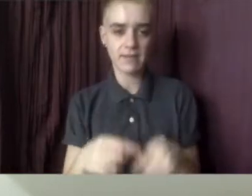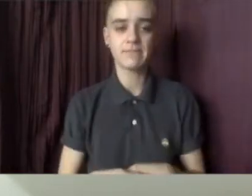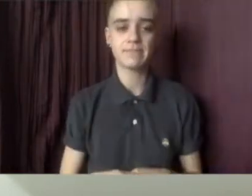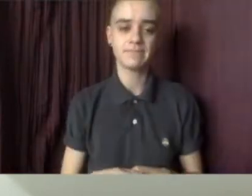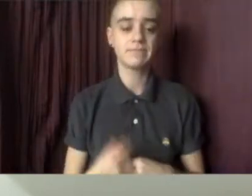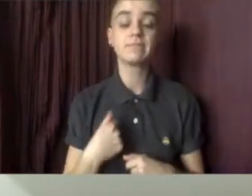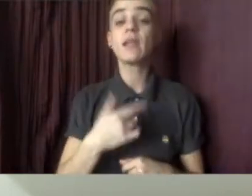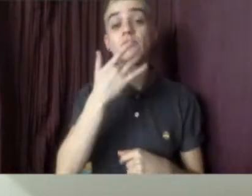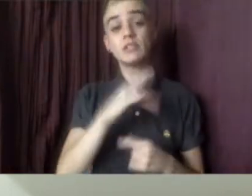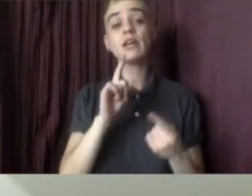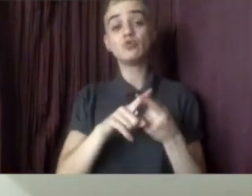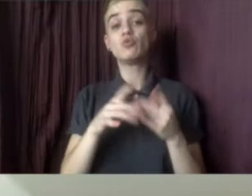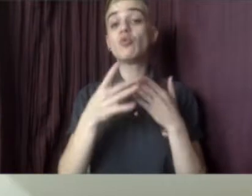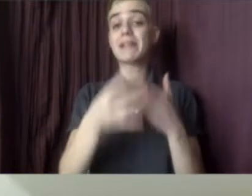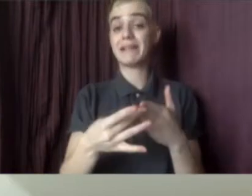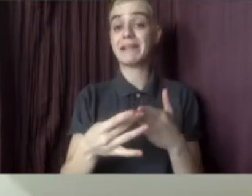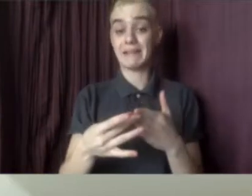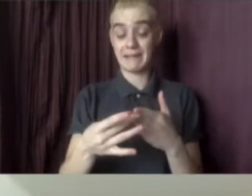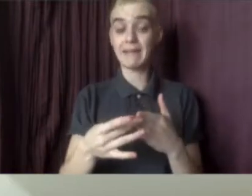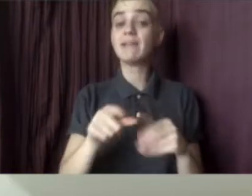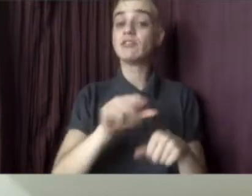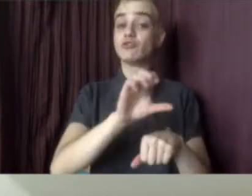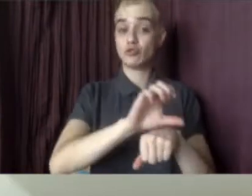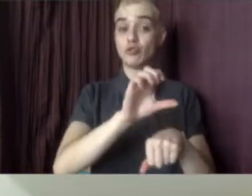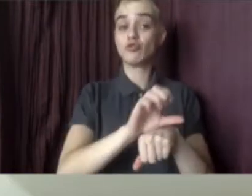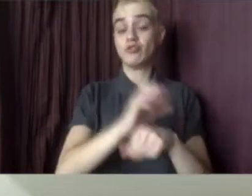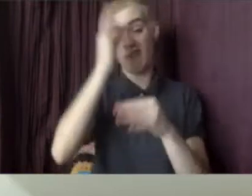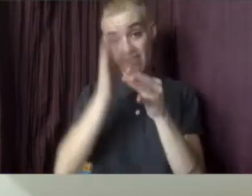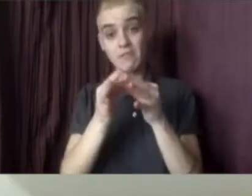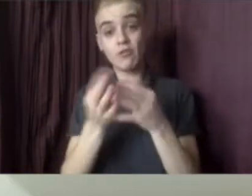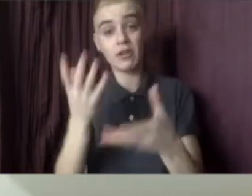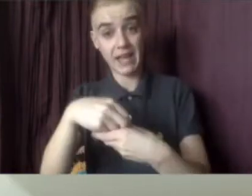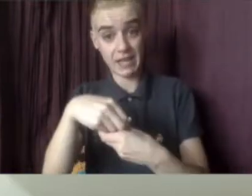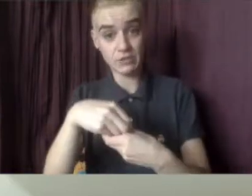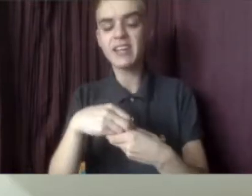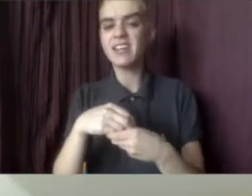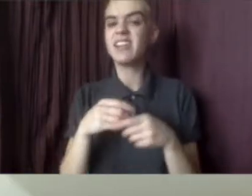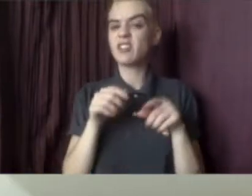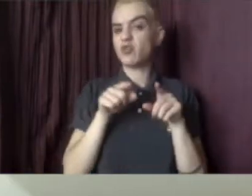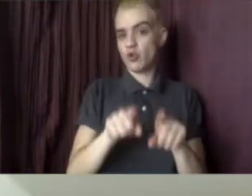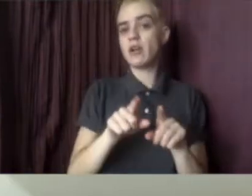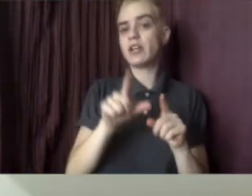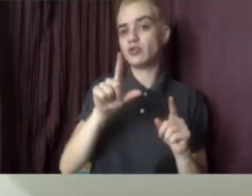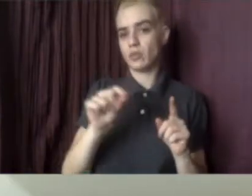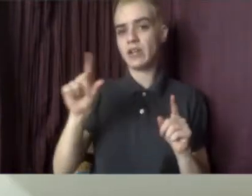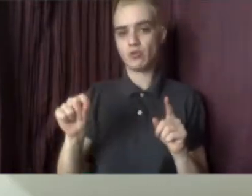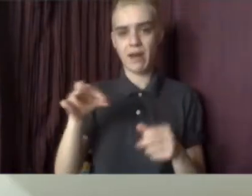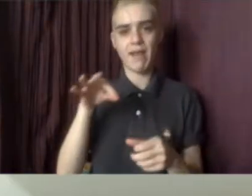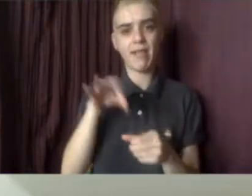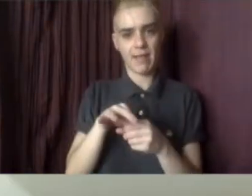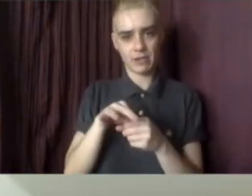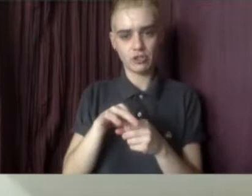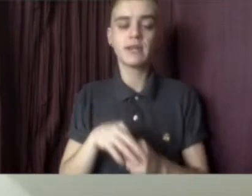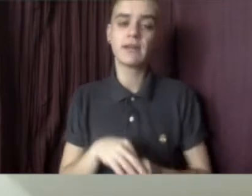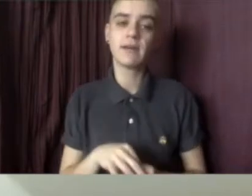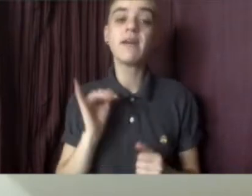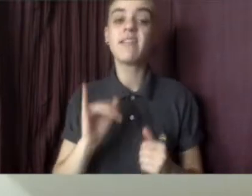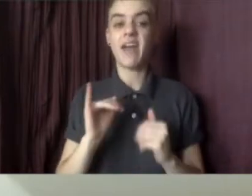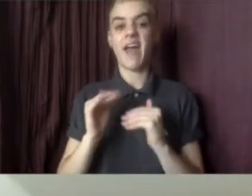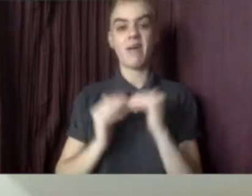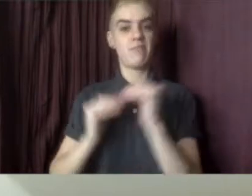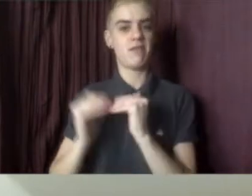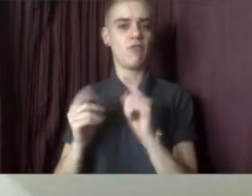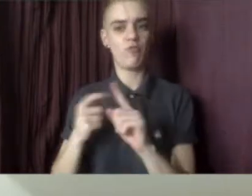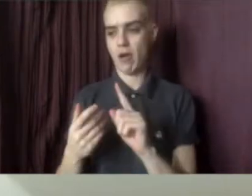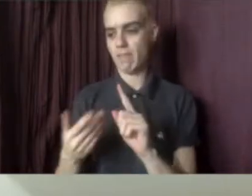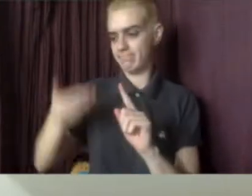that. And I'm really pleased to have been just a small part of what became an election with the highest voter turnout in over